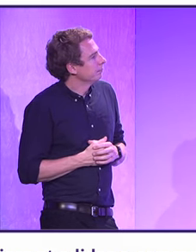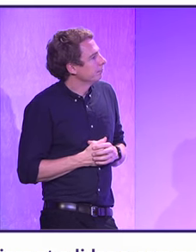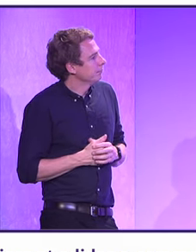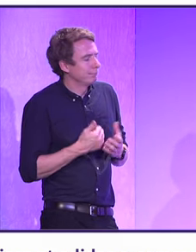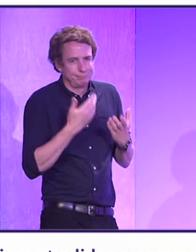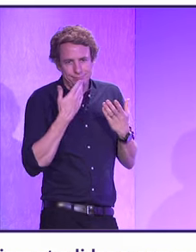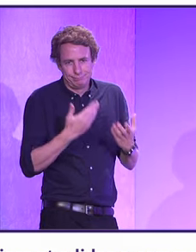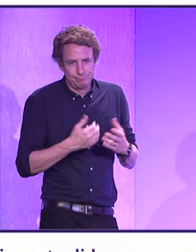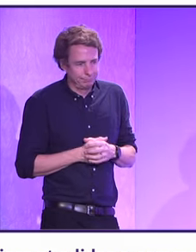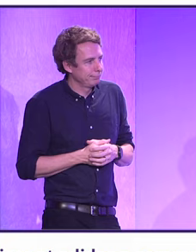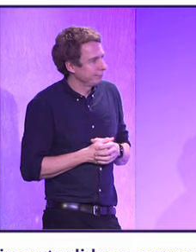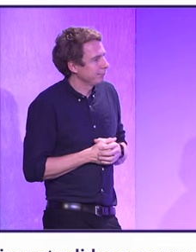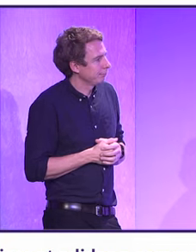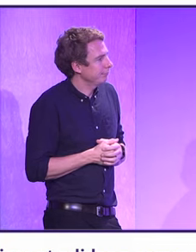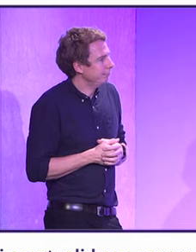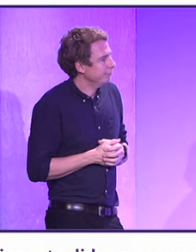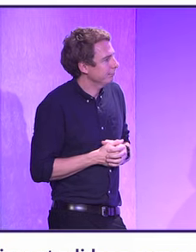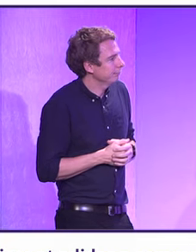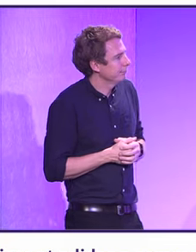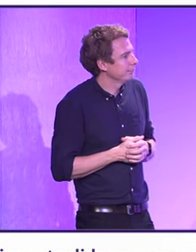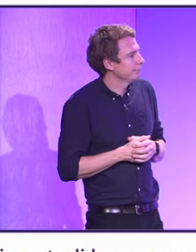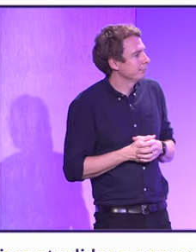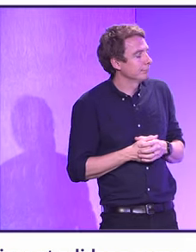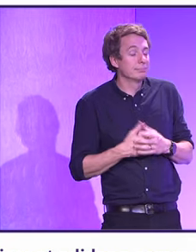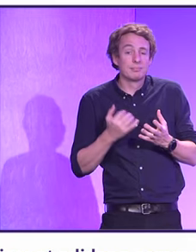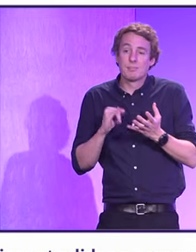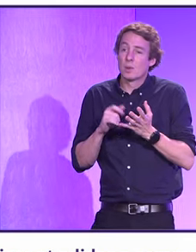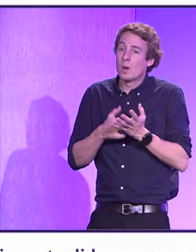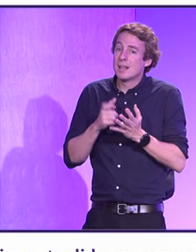Thanks, Andrea. So the fun part now, the SRE challenges.